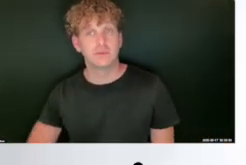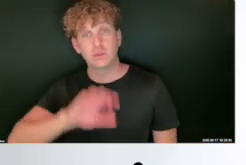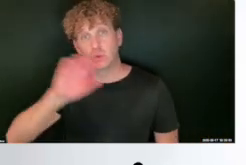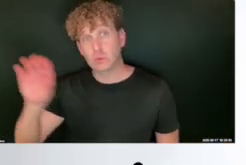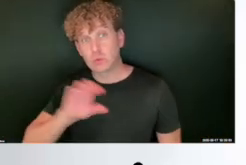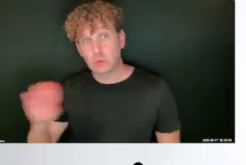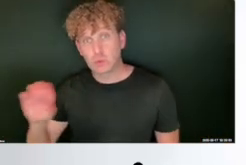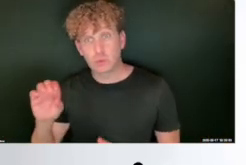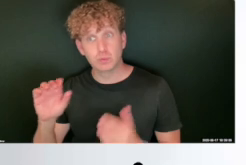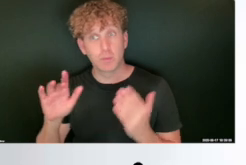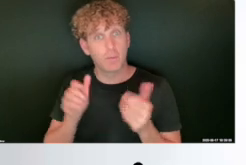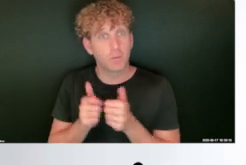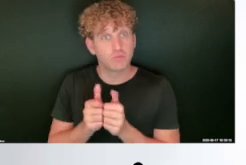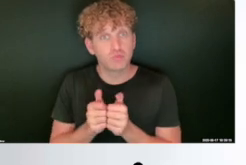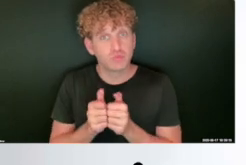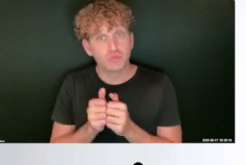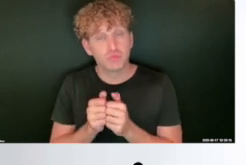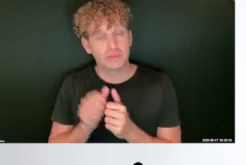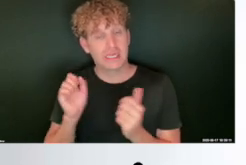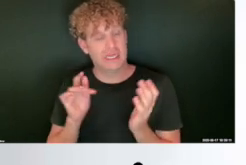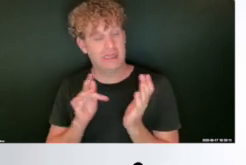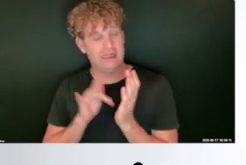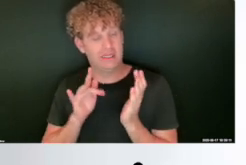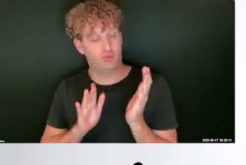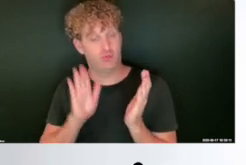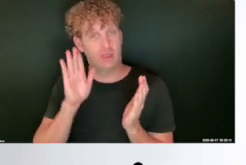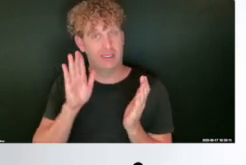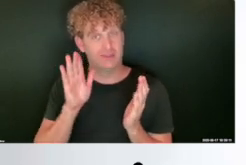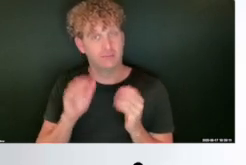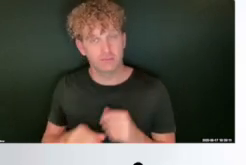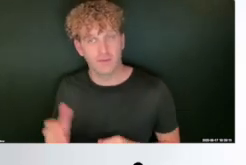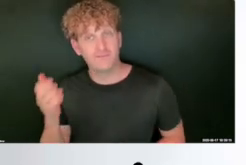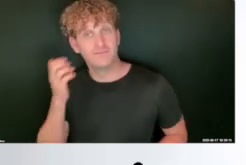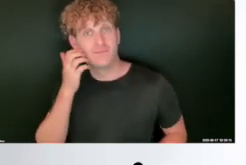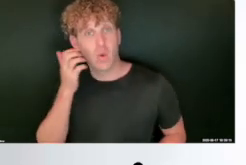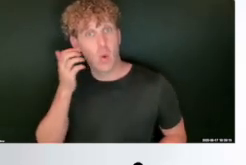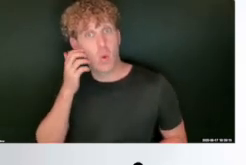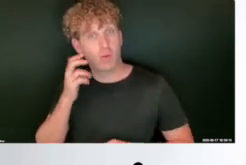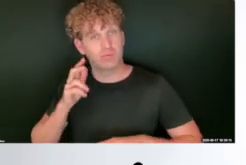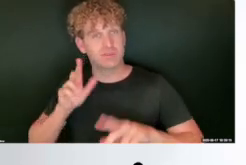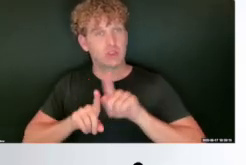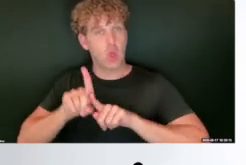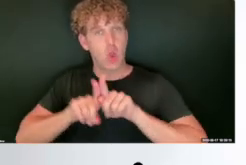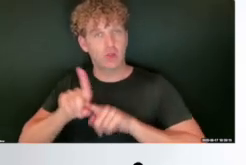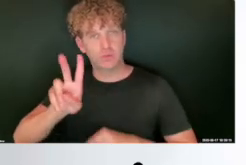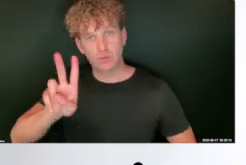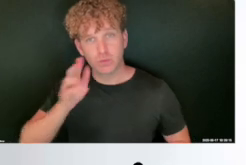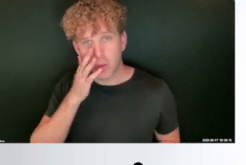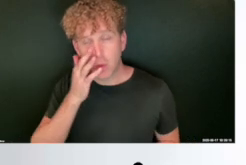Okay, maybe for the sake of time, we can move on to the next topic. Okay.